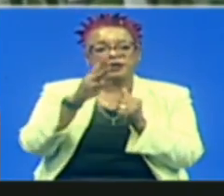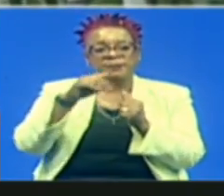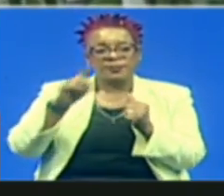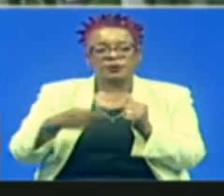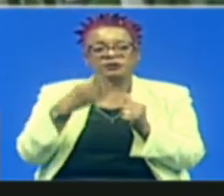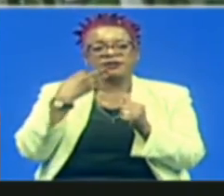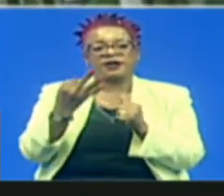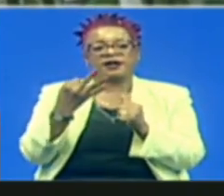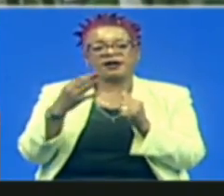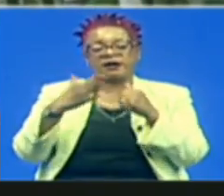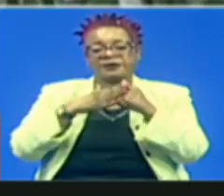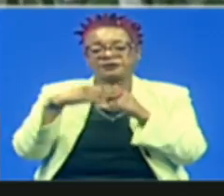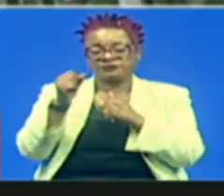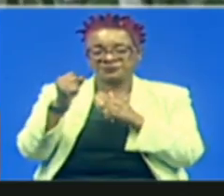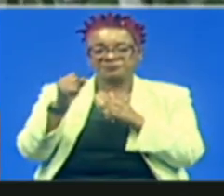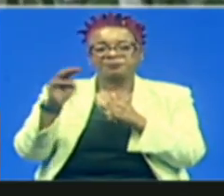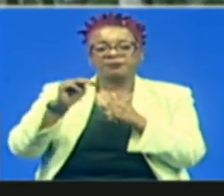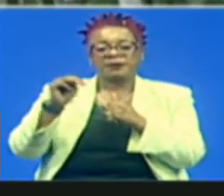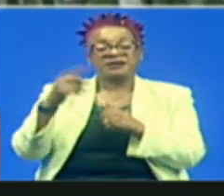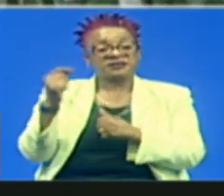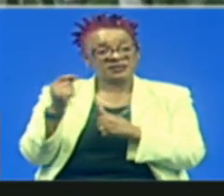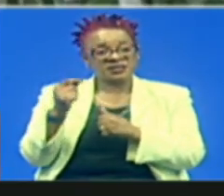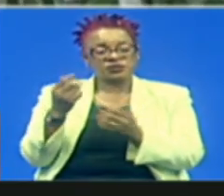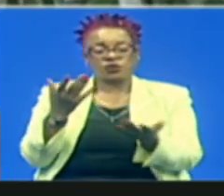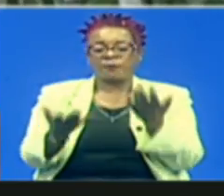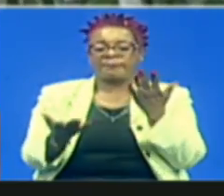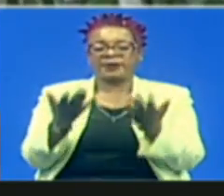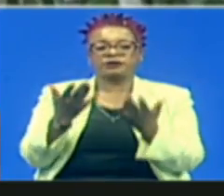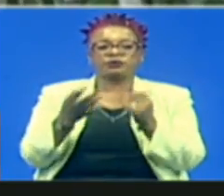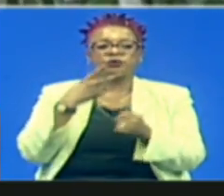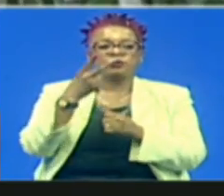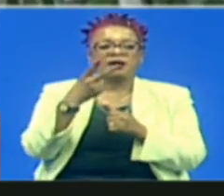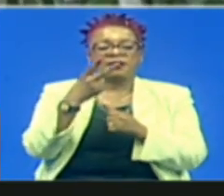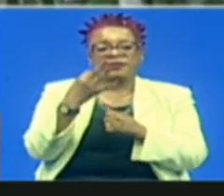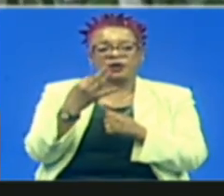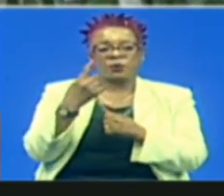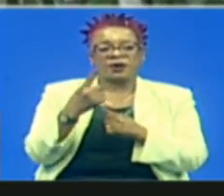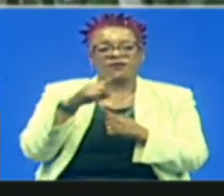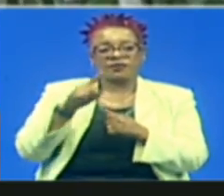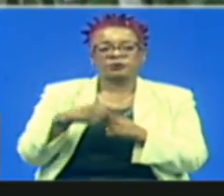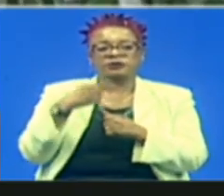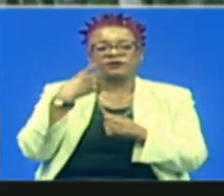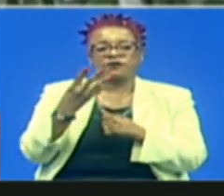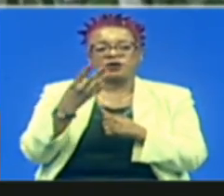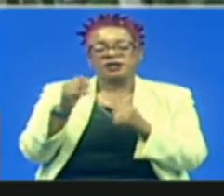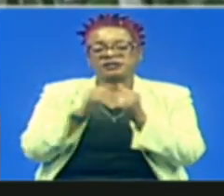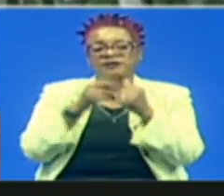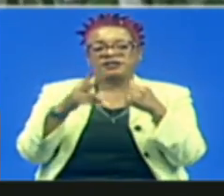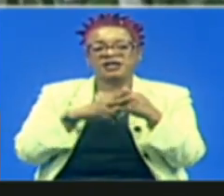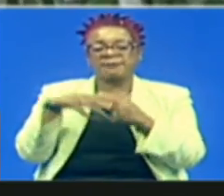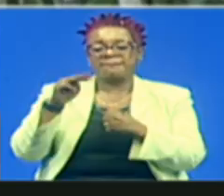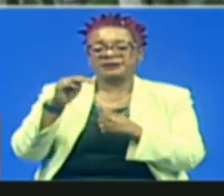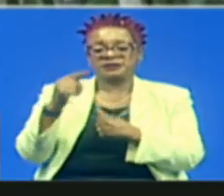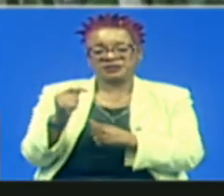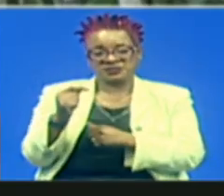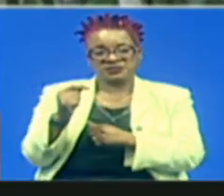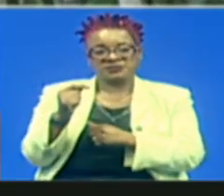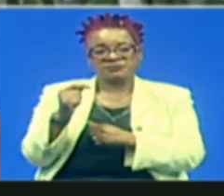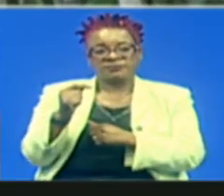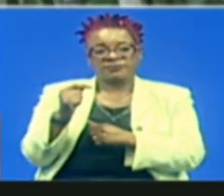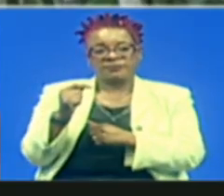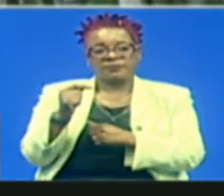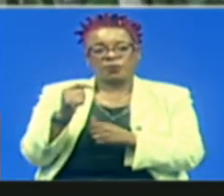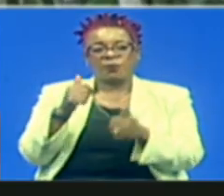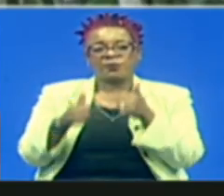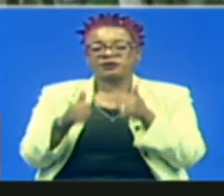214,395 metric tons compared to 231,417 metric tons,